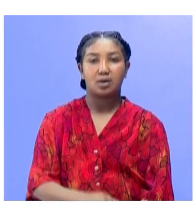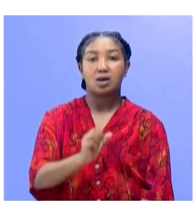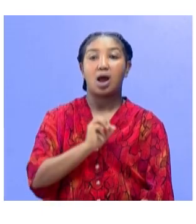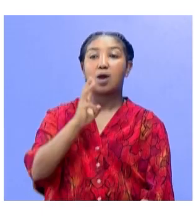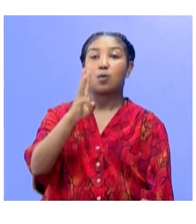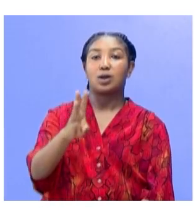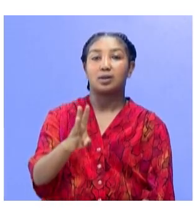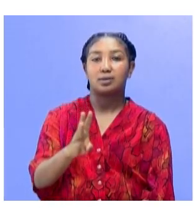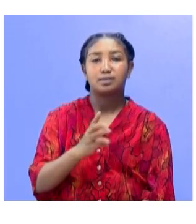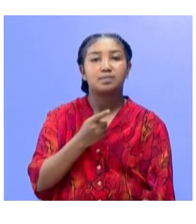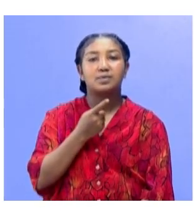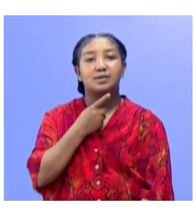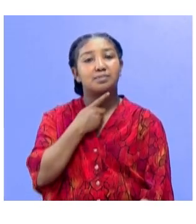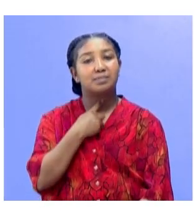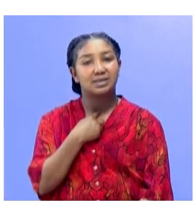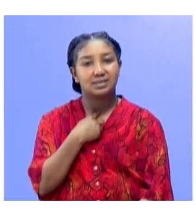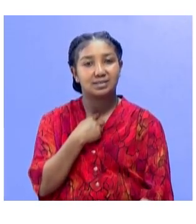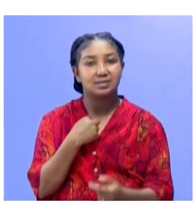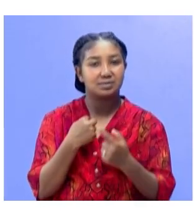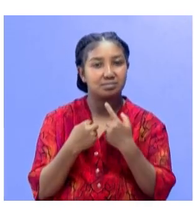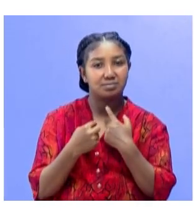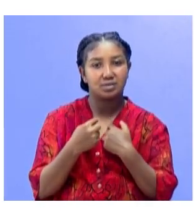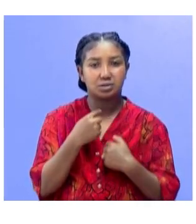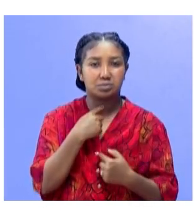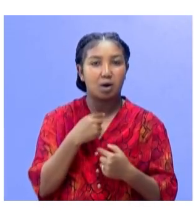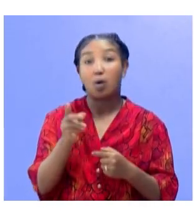will miss the train